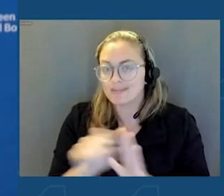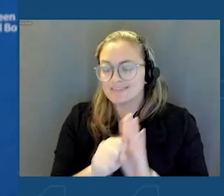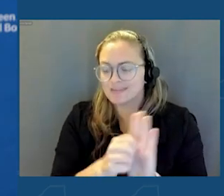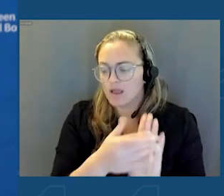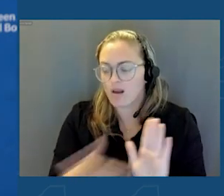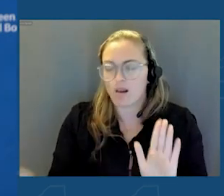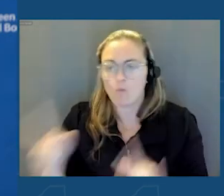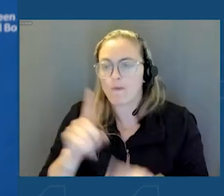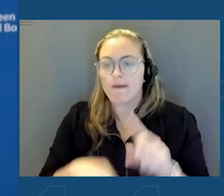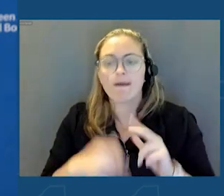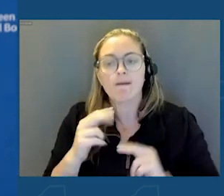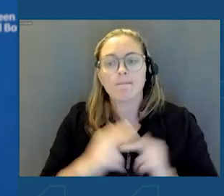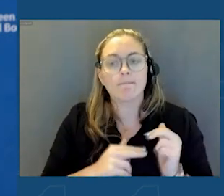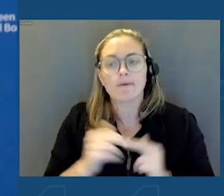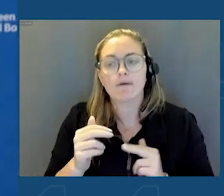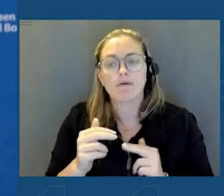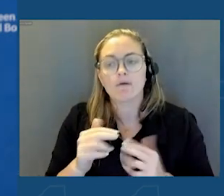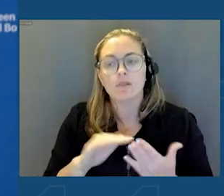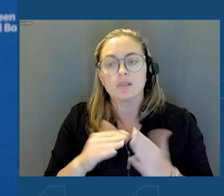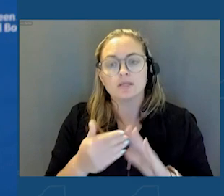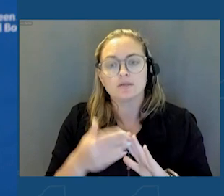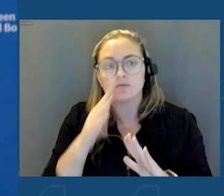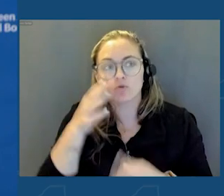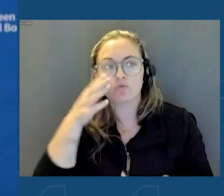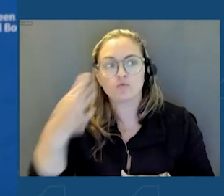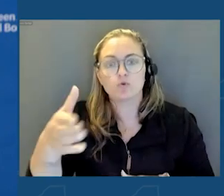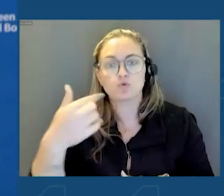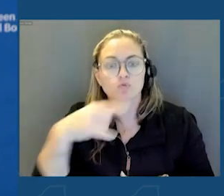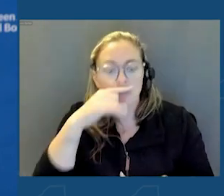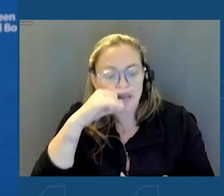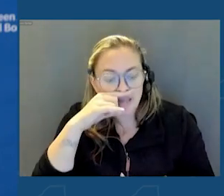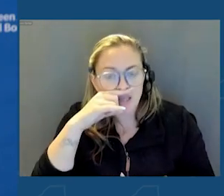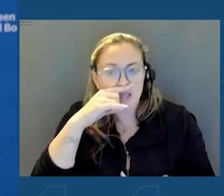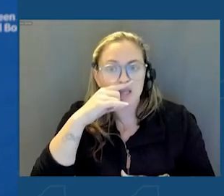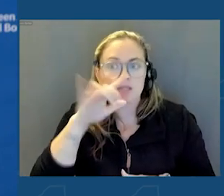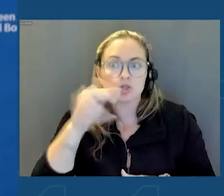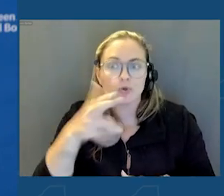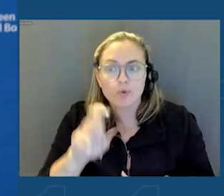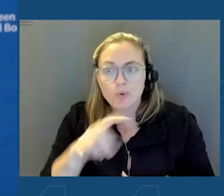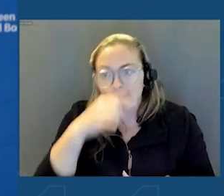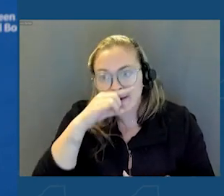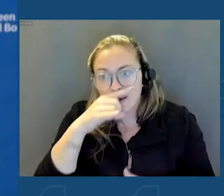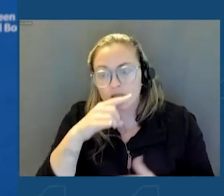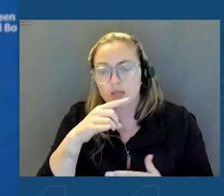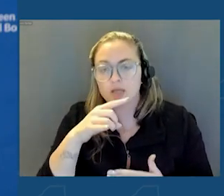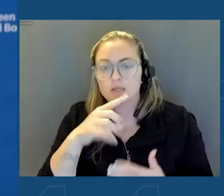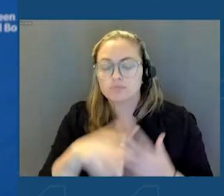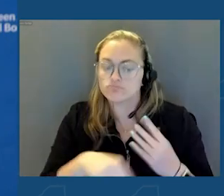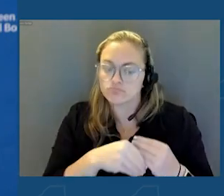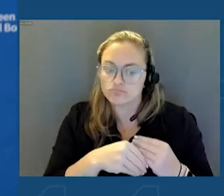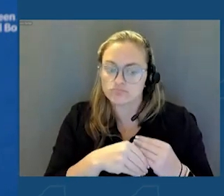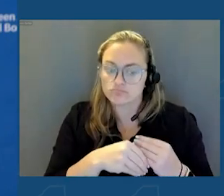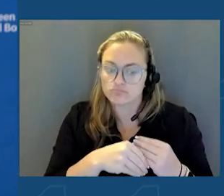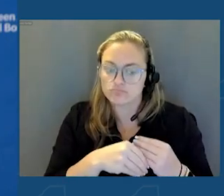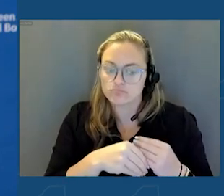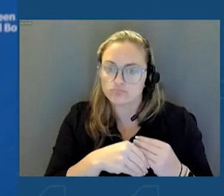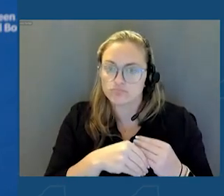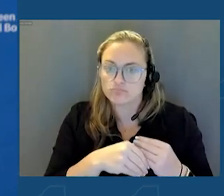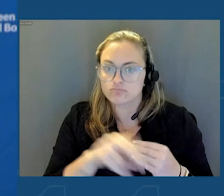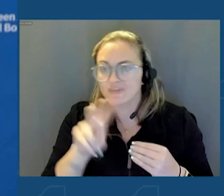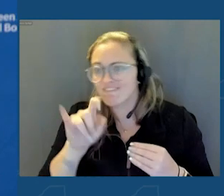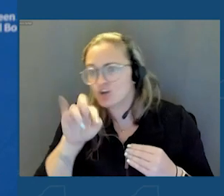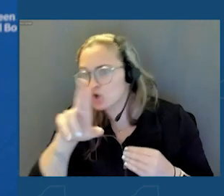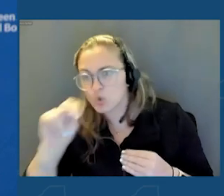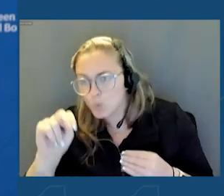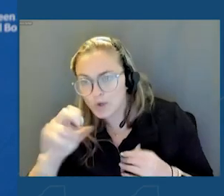cannot build the cities of the future for our kids and our grandkids on top of, Victorian infrastructure. We